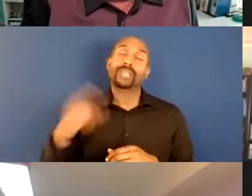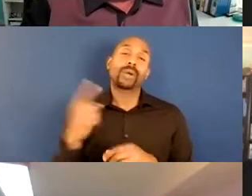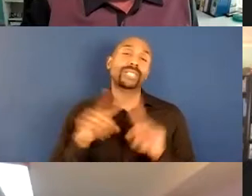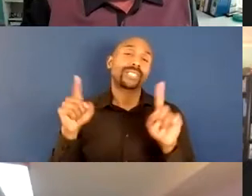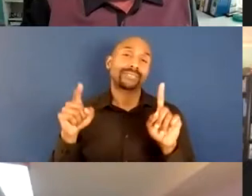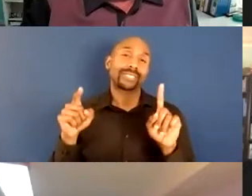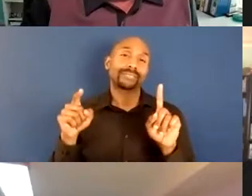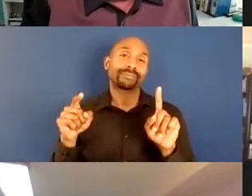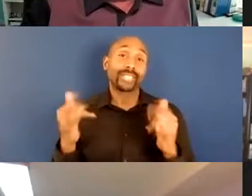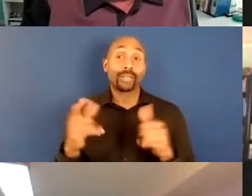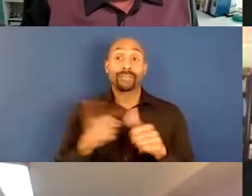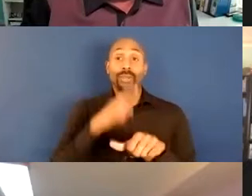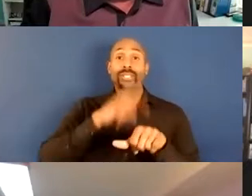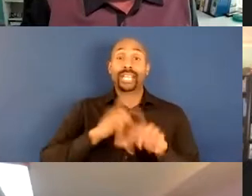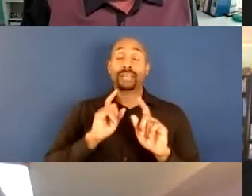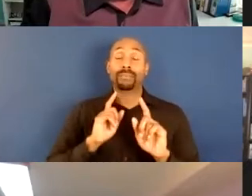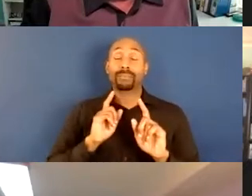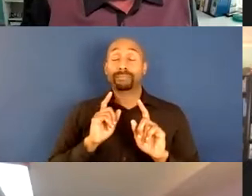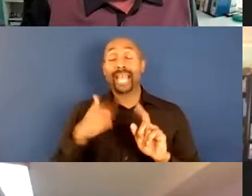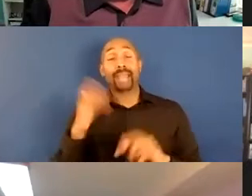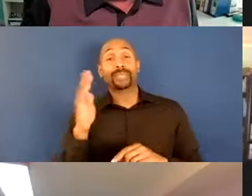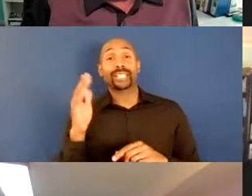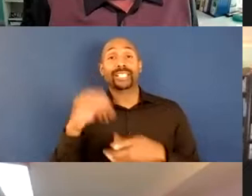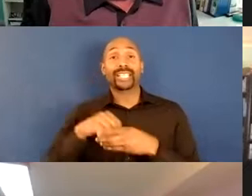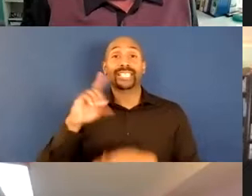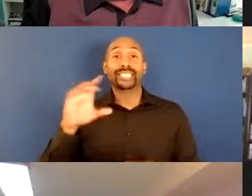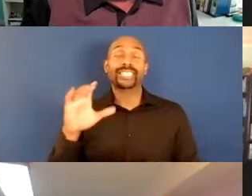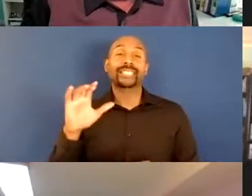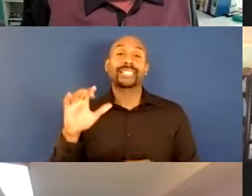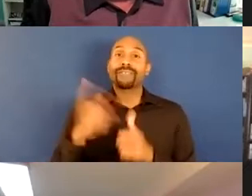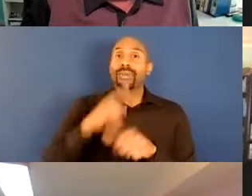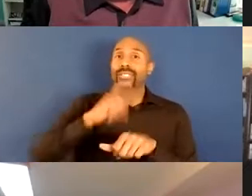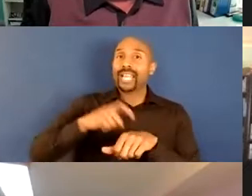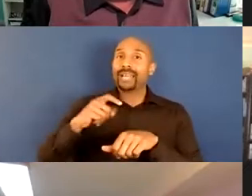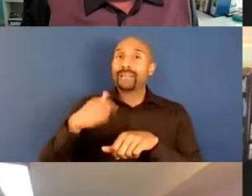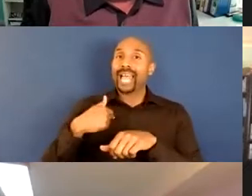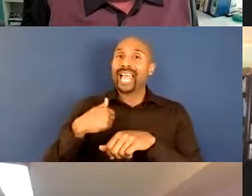in DC, this is the first time I've given that chocolate city piece.